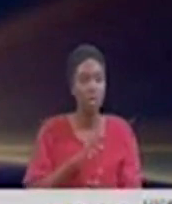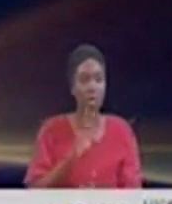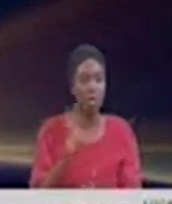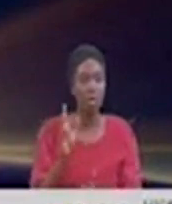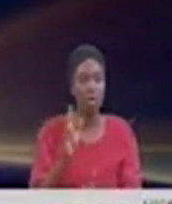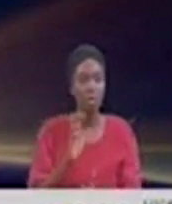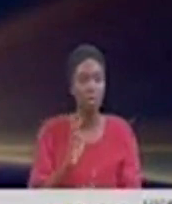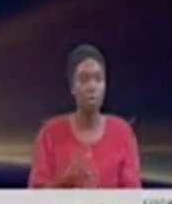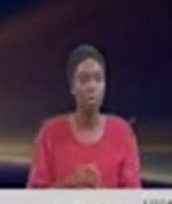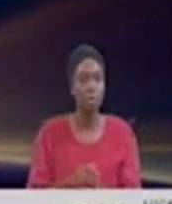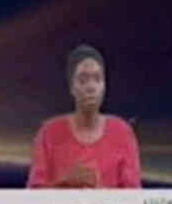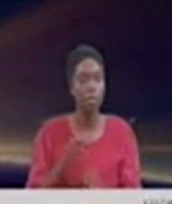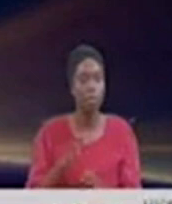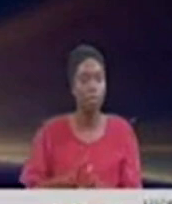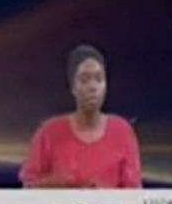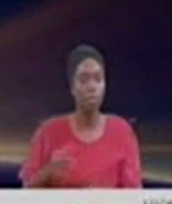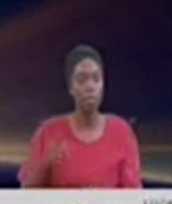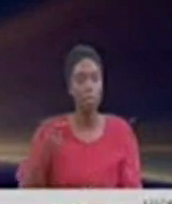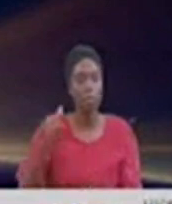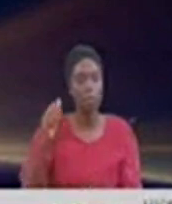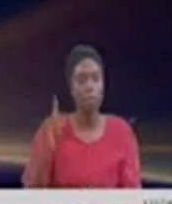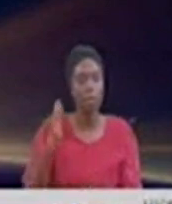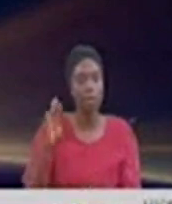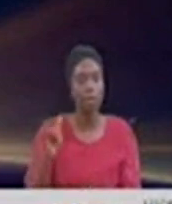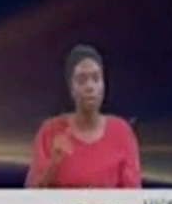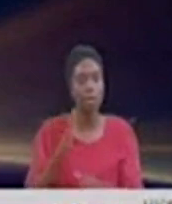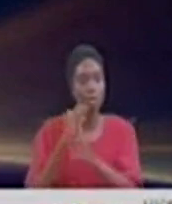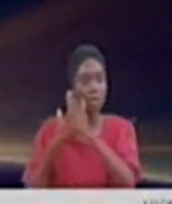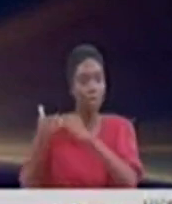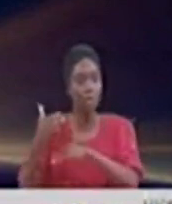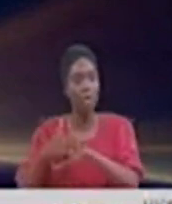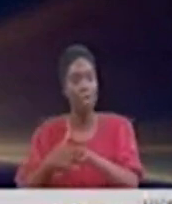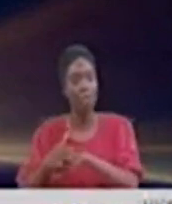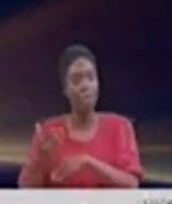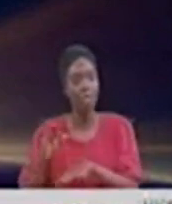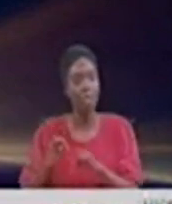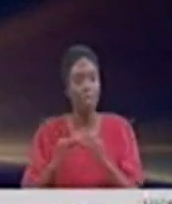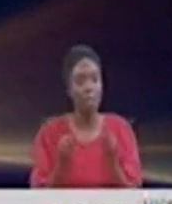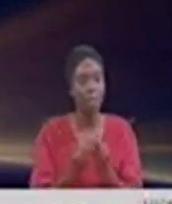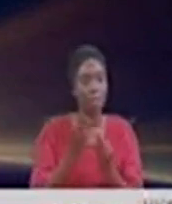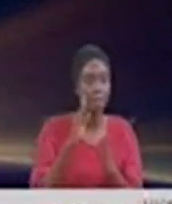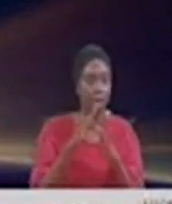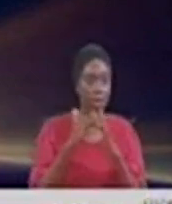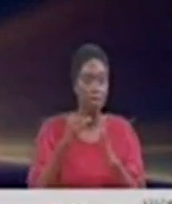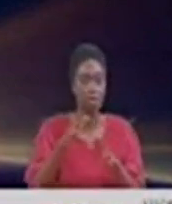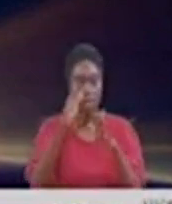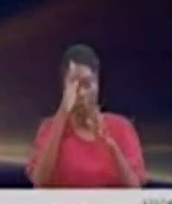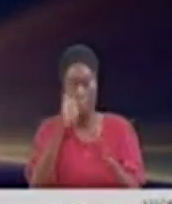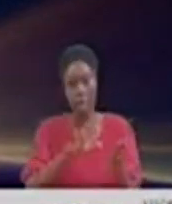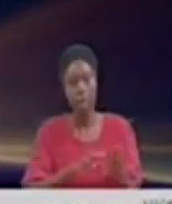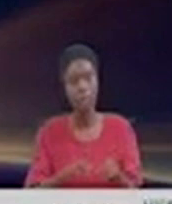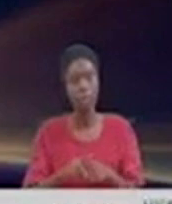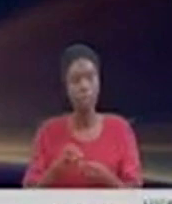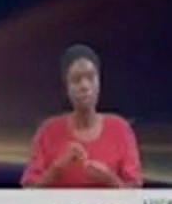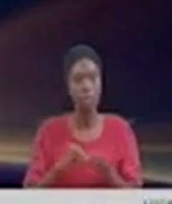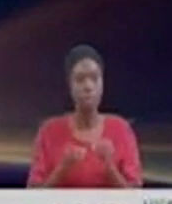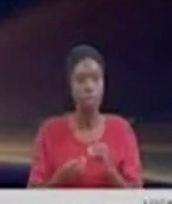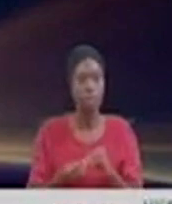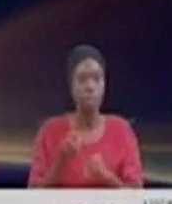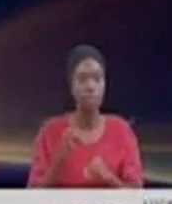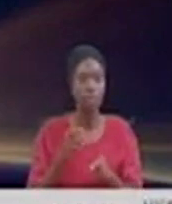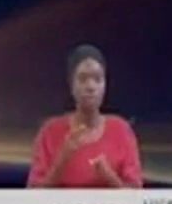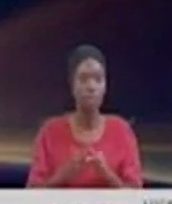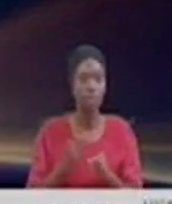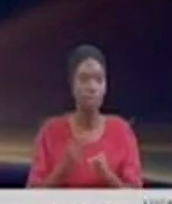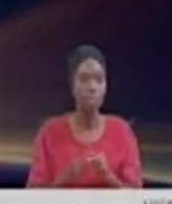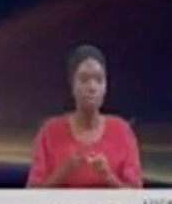59,300. Of the children of Gad, by their generations, after their families, by the house of their fathers,